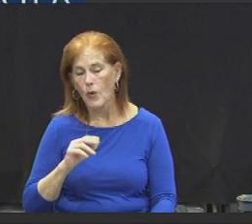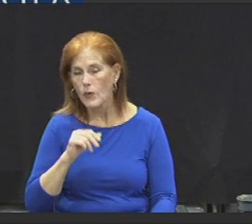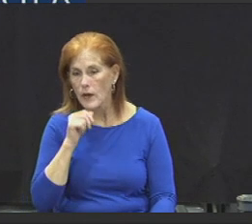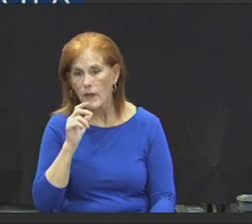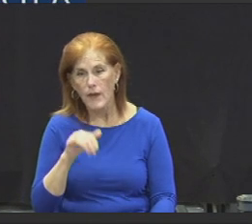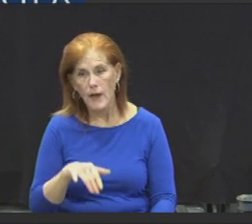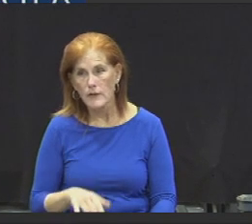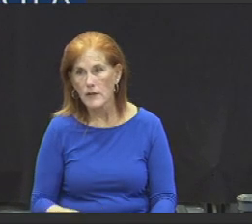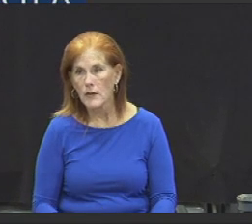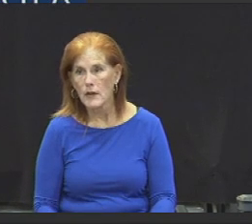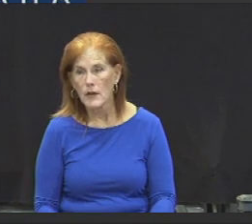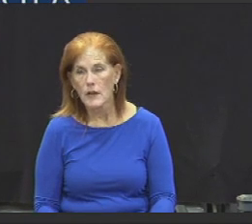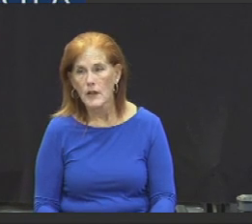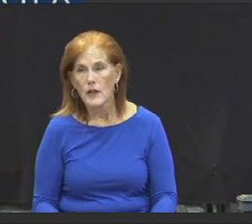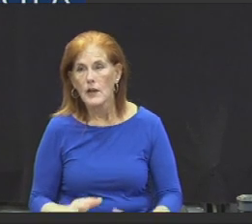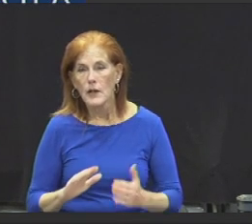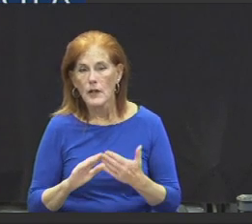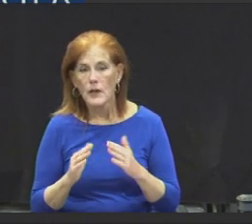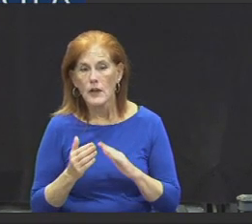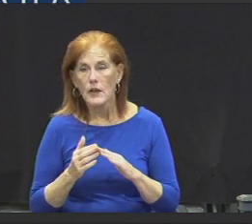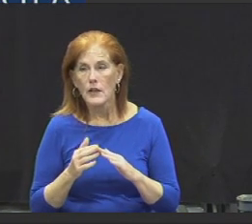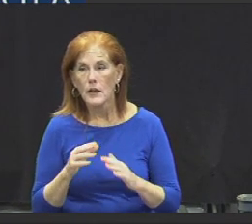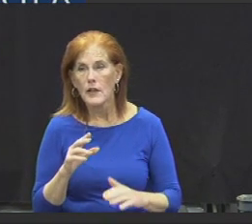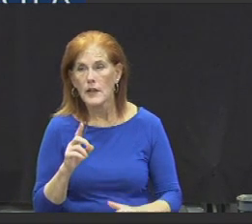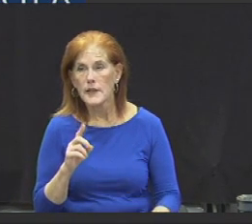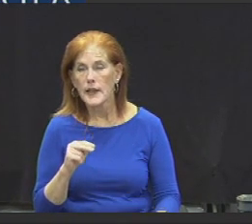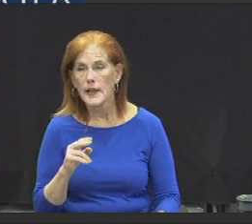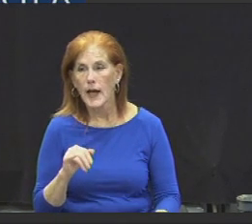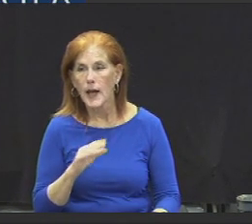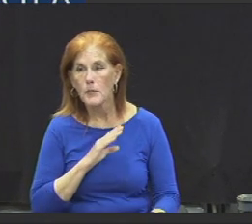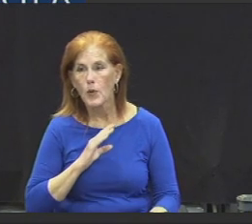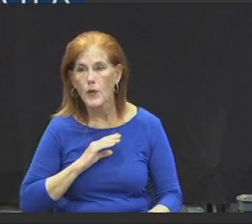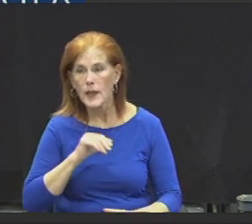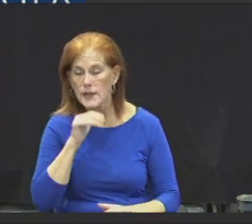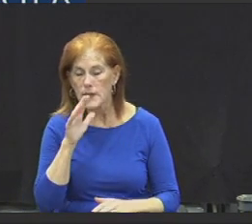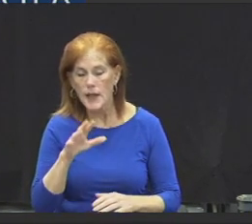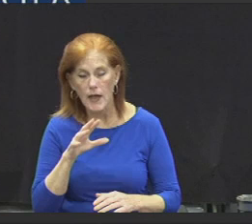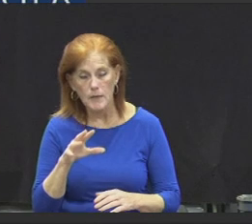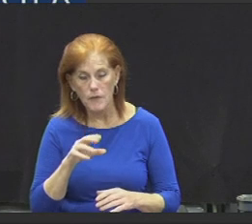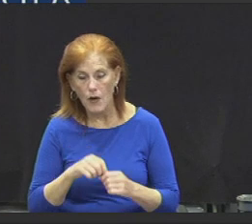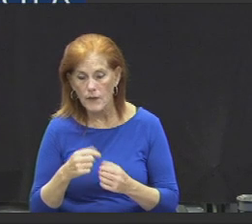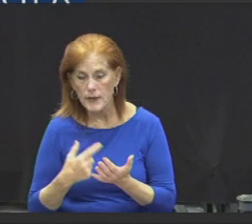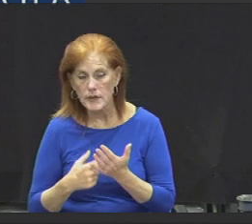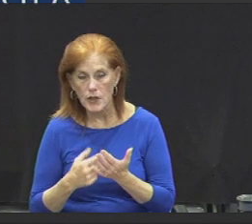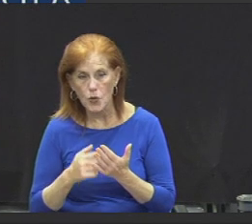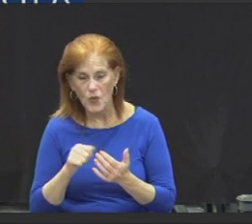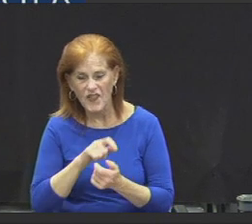The Community D&I Board has not been involved in discussions on this topic in particular.